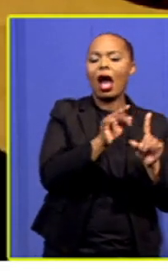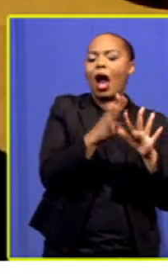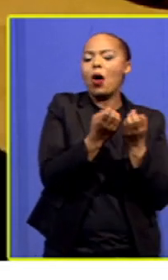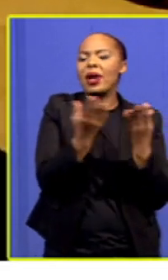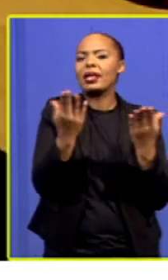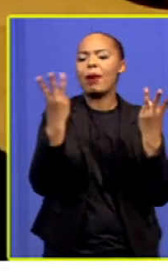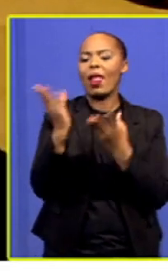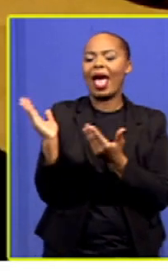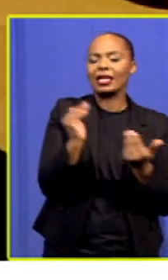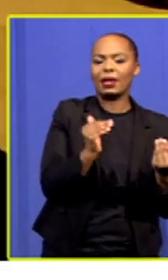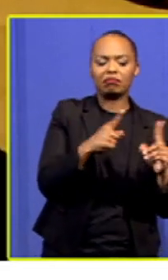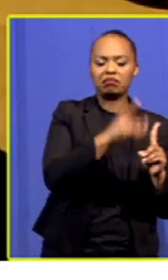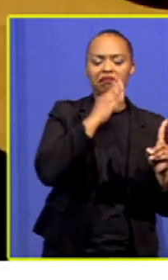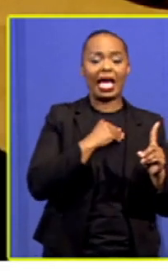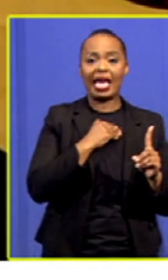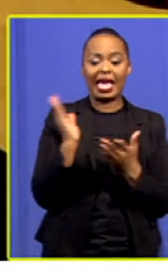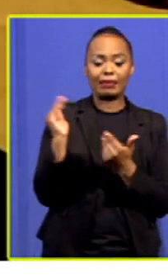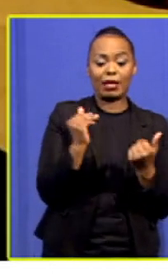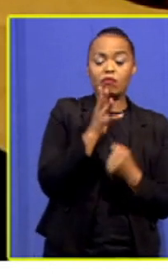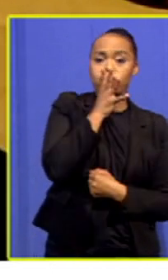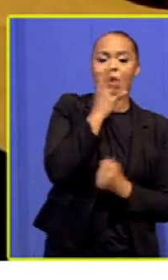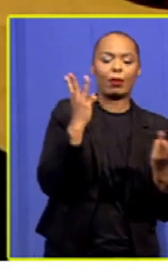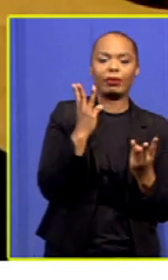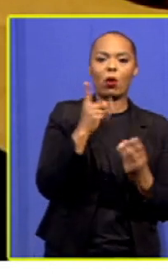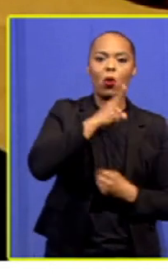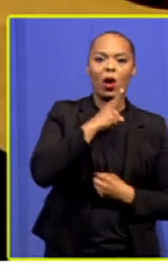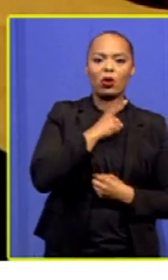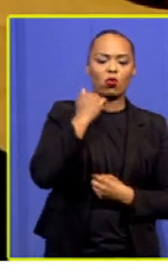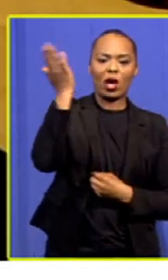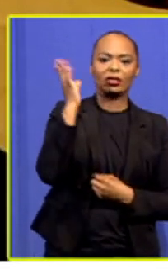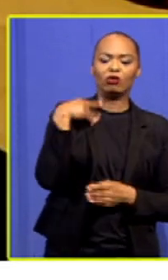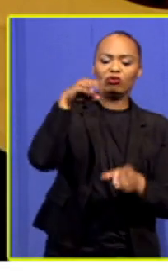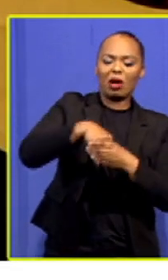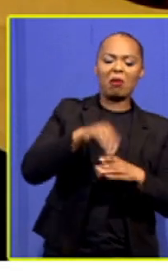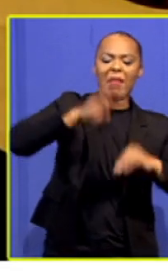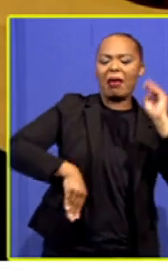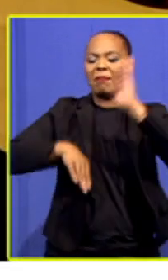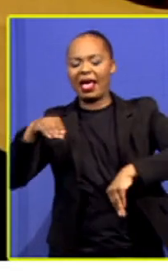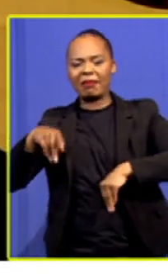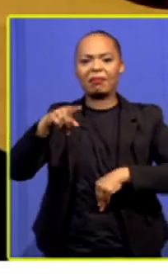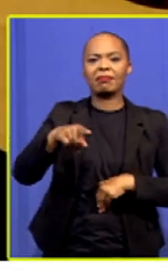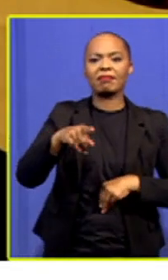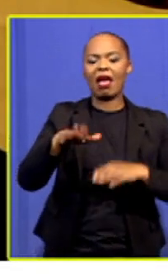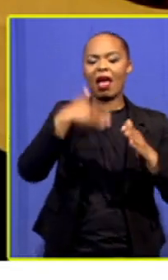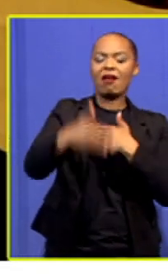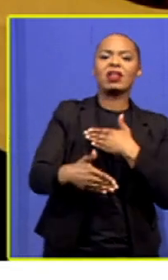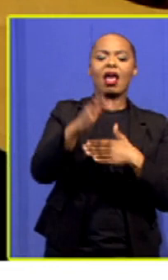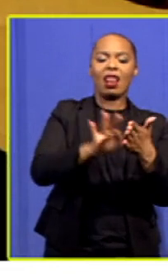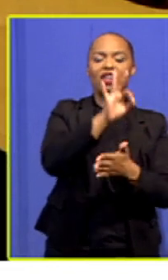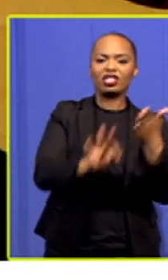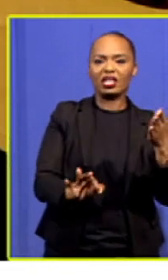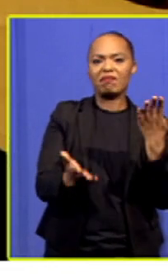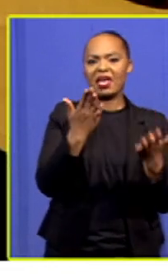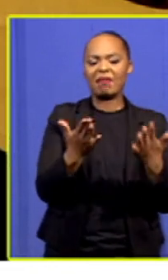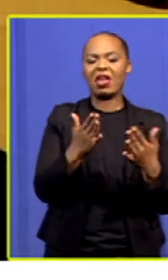we don't expect a lot of people because we still don't want to be amongst the parties that are blamed post-elections when, maybe let's